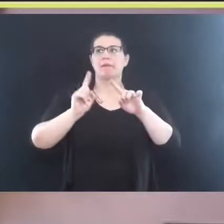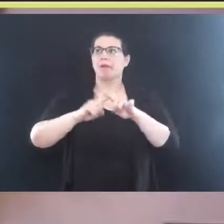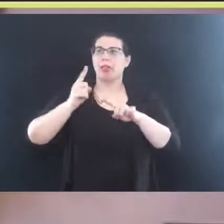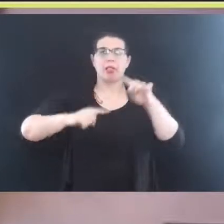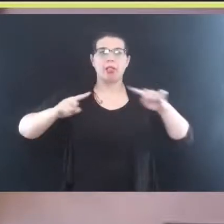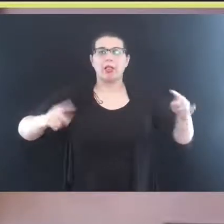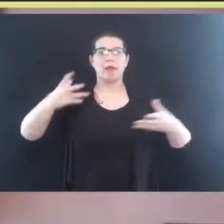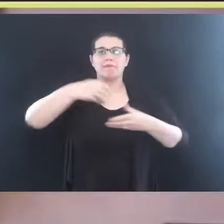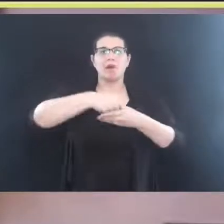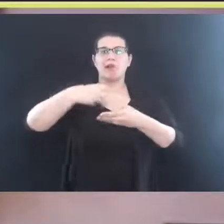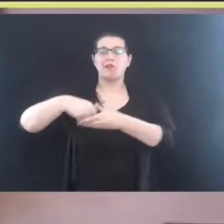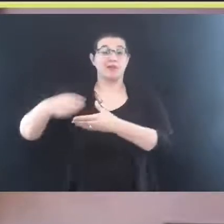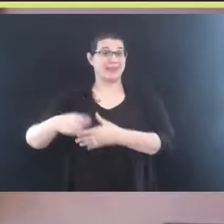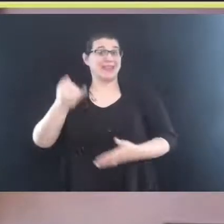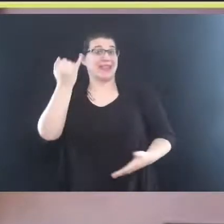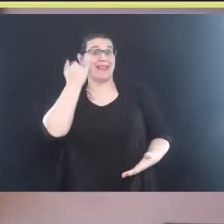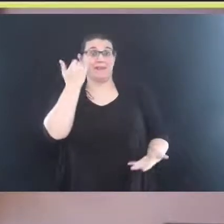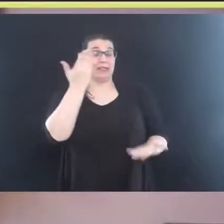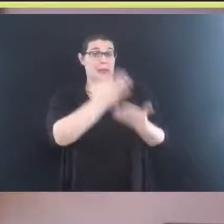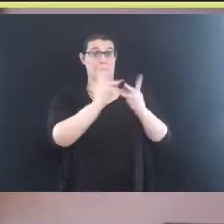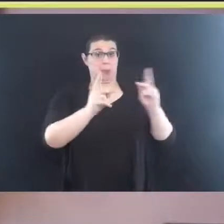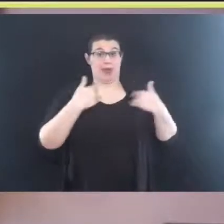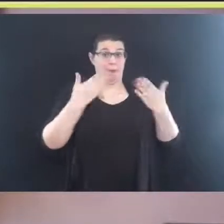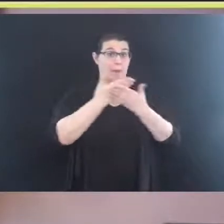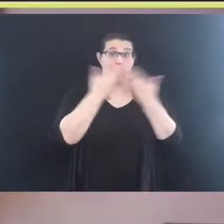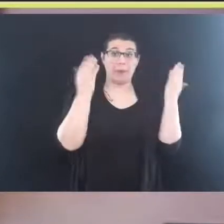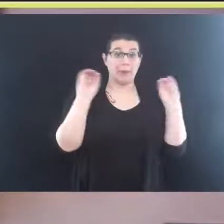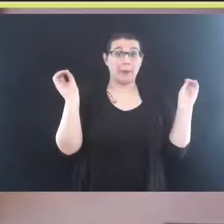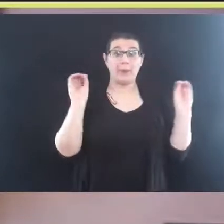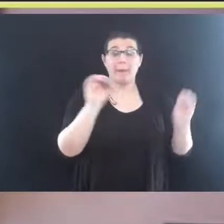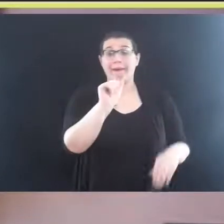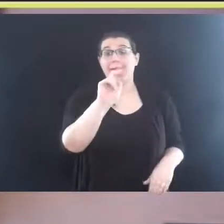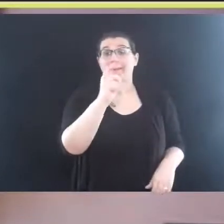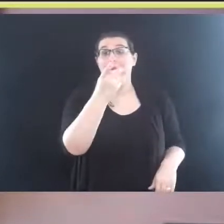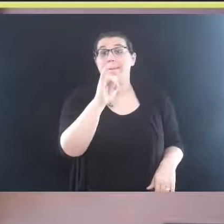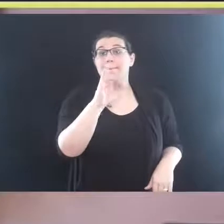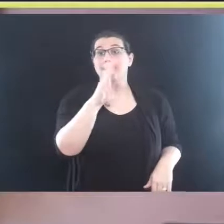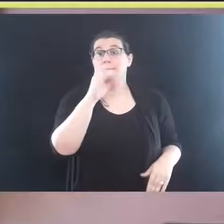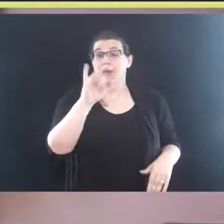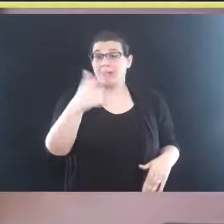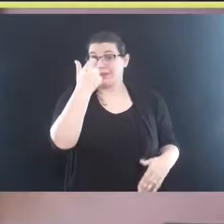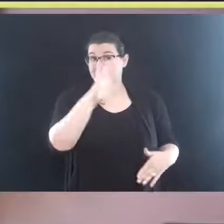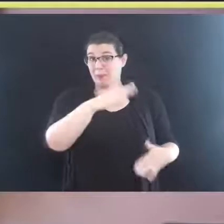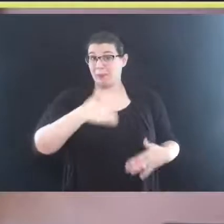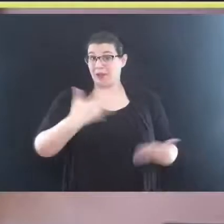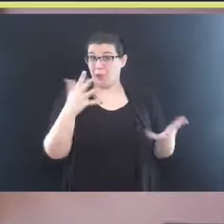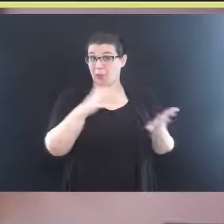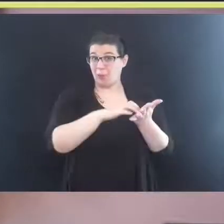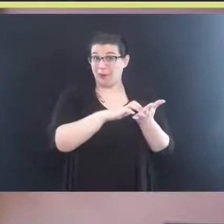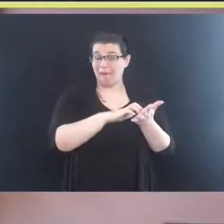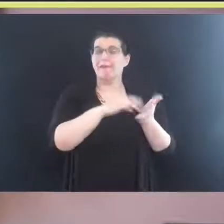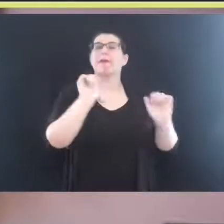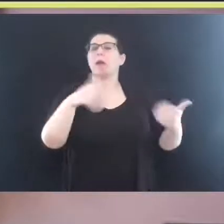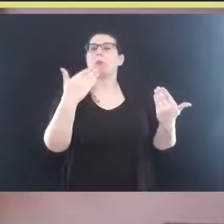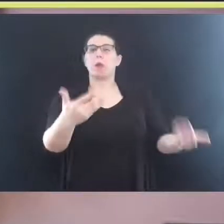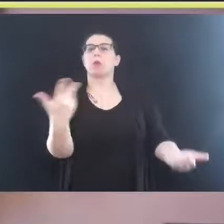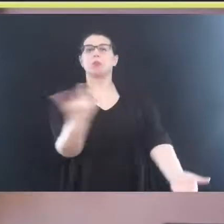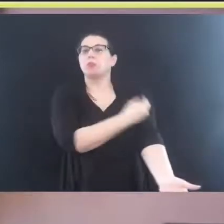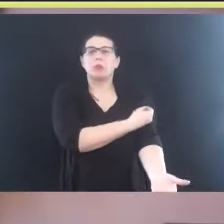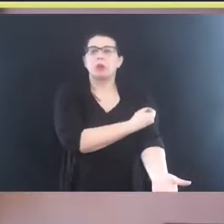people that have no antibody response, because we know that they are immunocompromised, and we can then give them the shot under